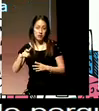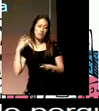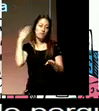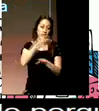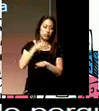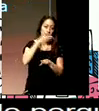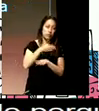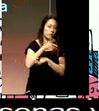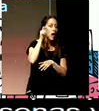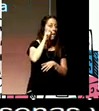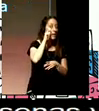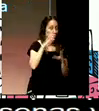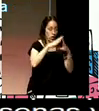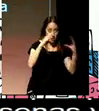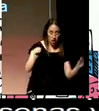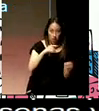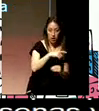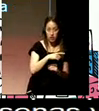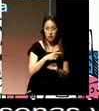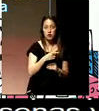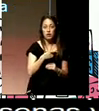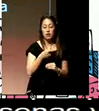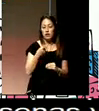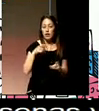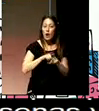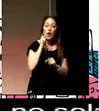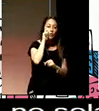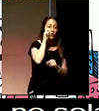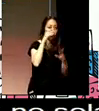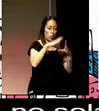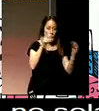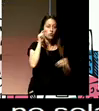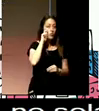working building or a working complex. The